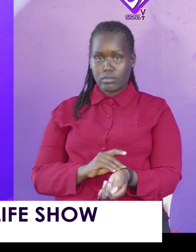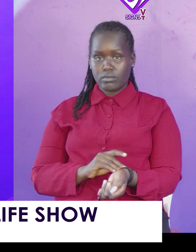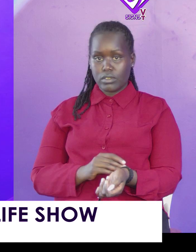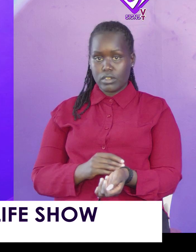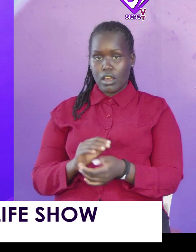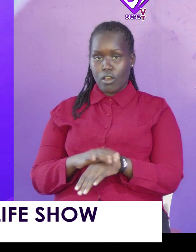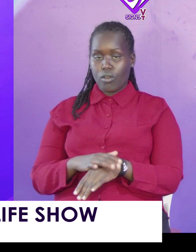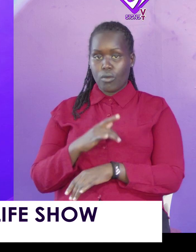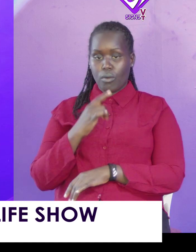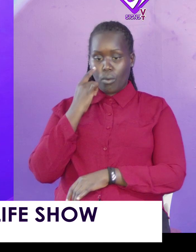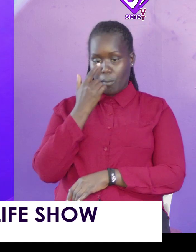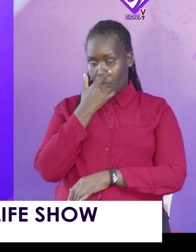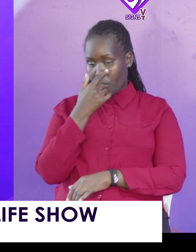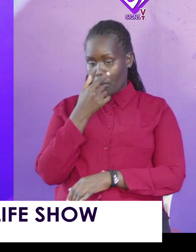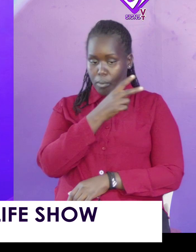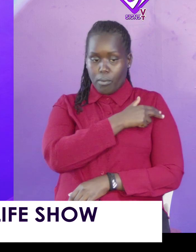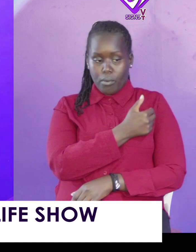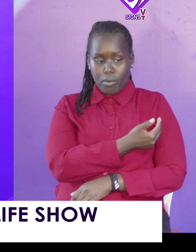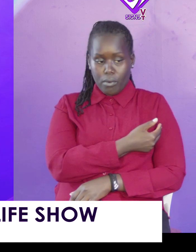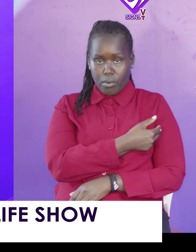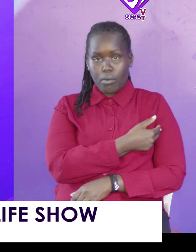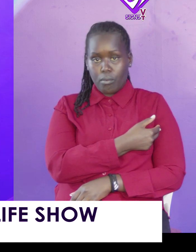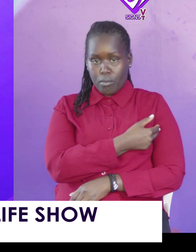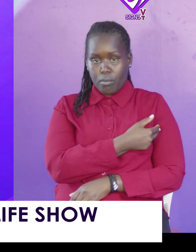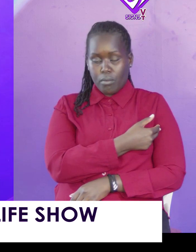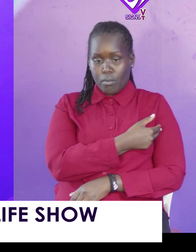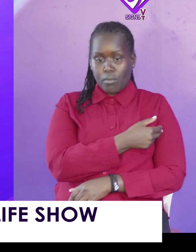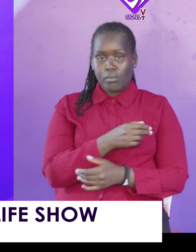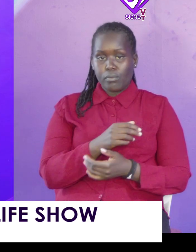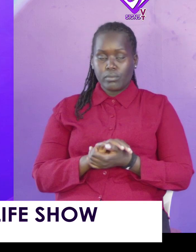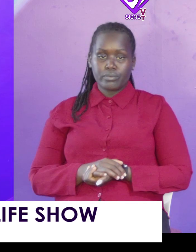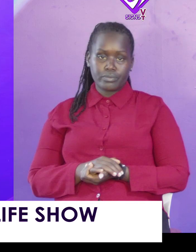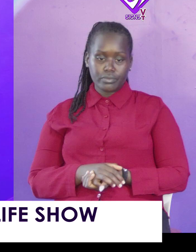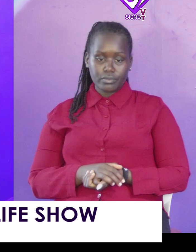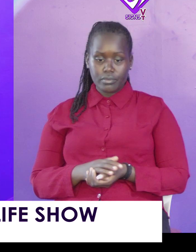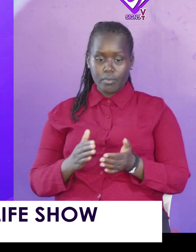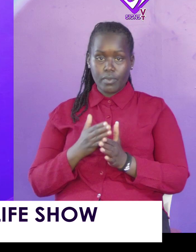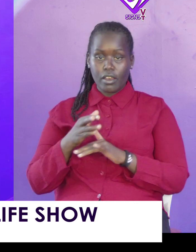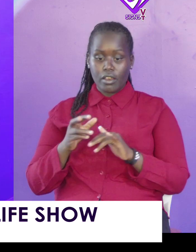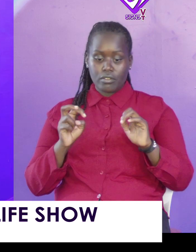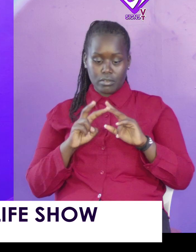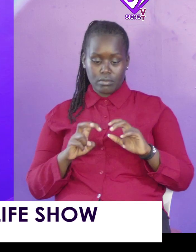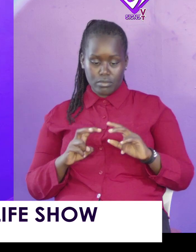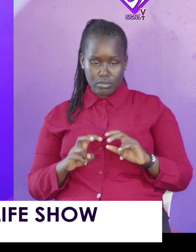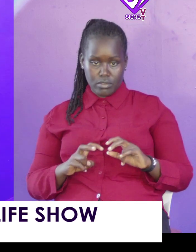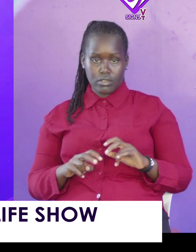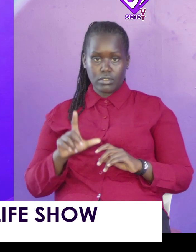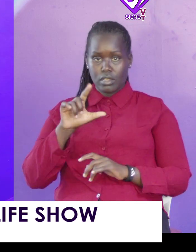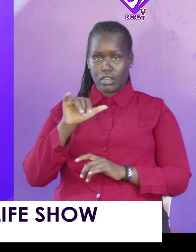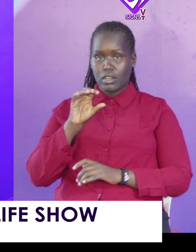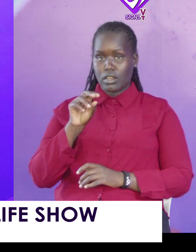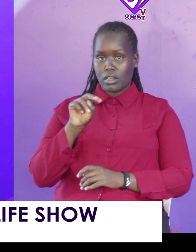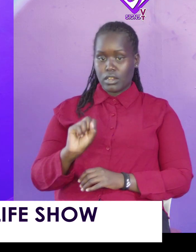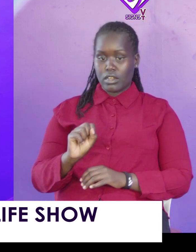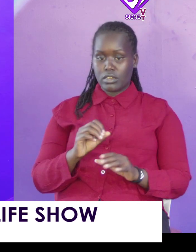hospital, as good as Lions Hospital here in Nairobi. After being checked in Lions, Loresho, I went